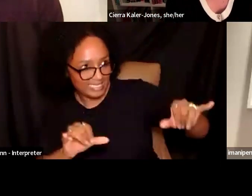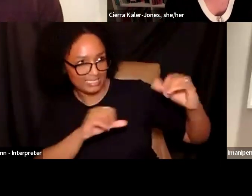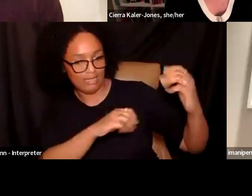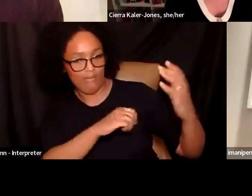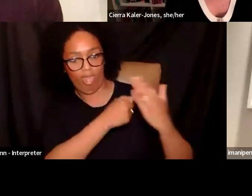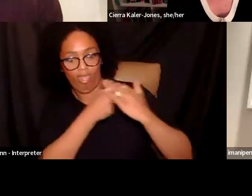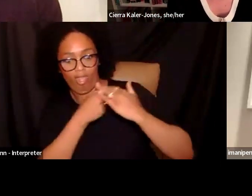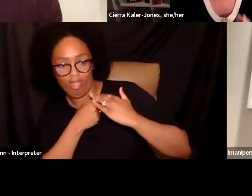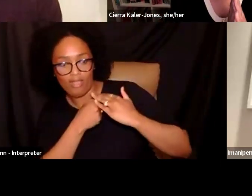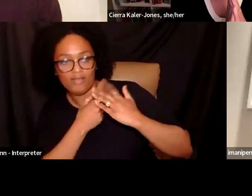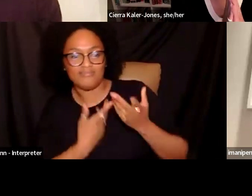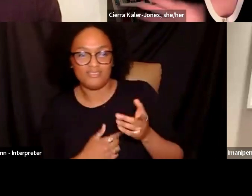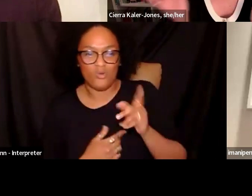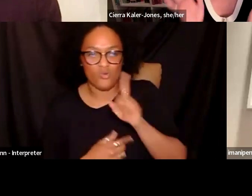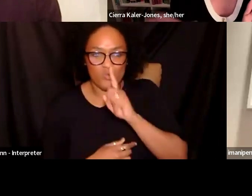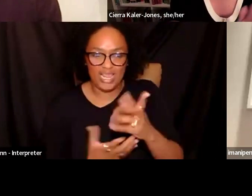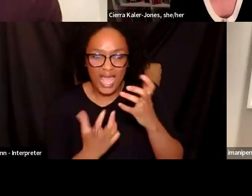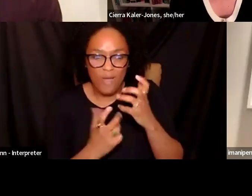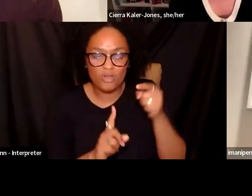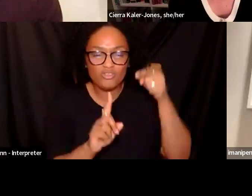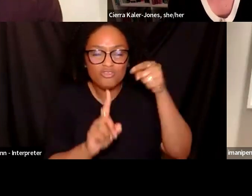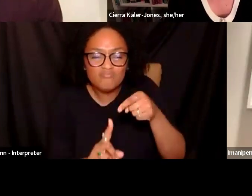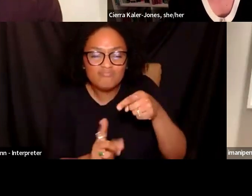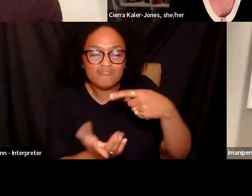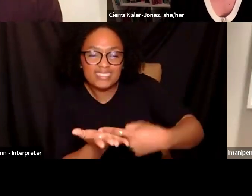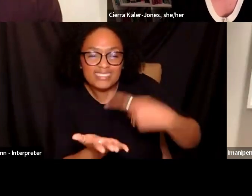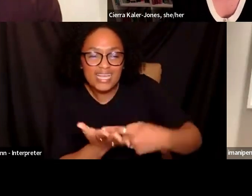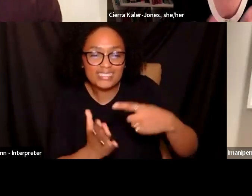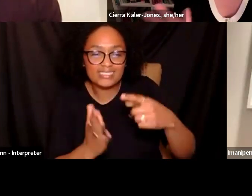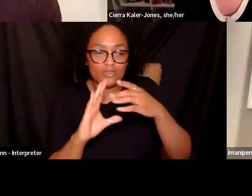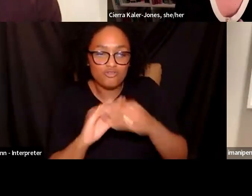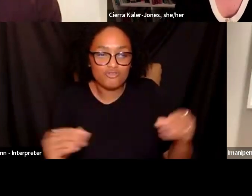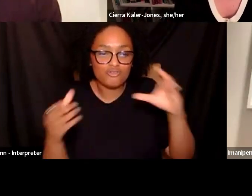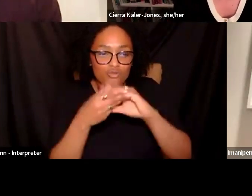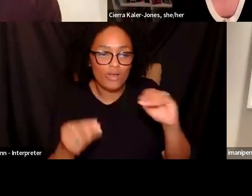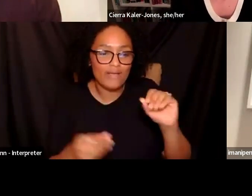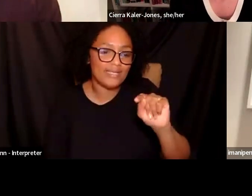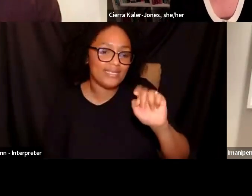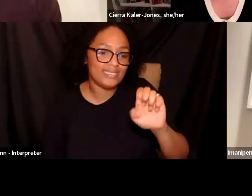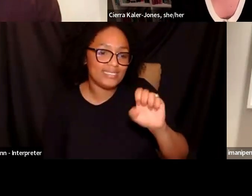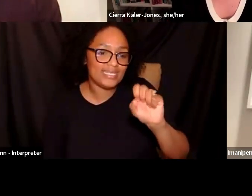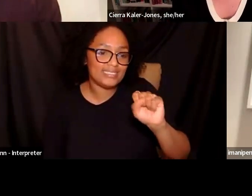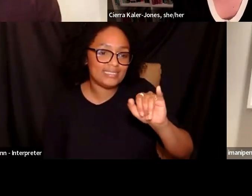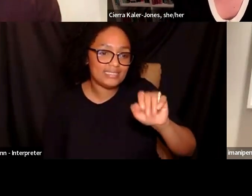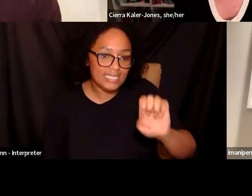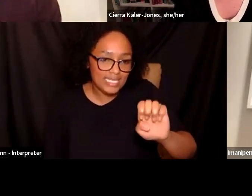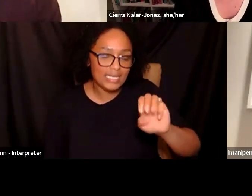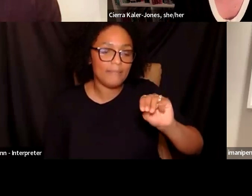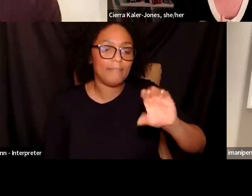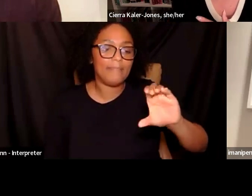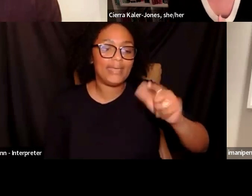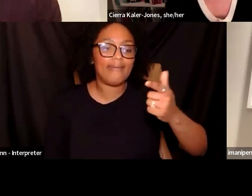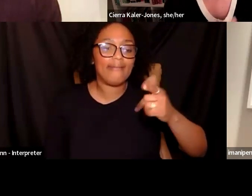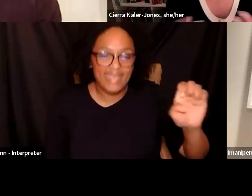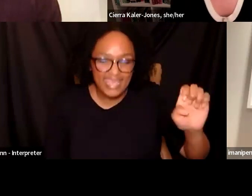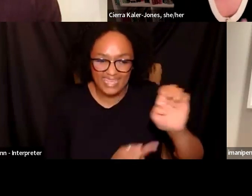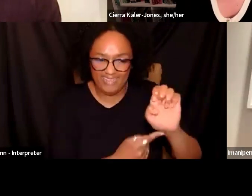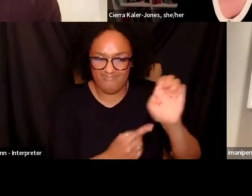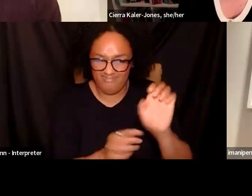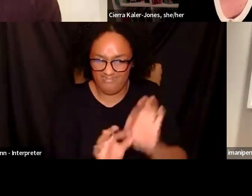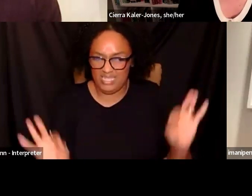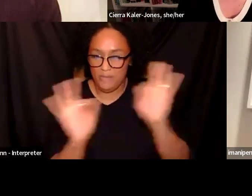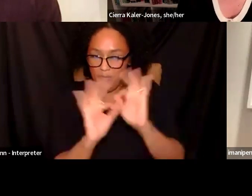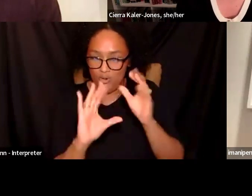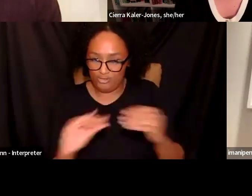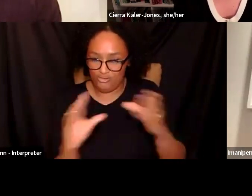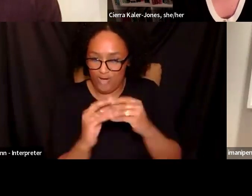McGee story quickly, because I think that story needs to be shared everywhere. And then also, how does the Black Teacher Archive really deepen or